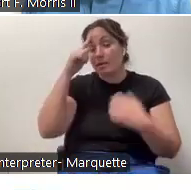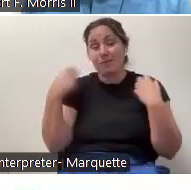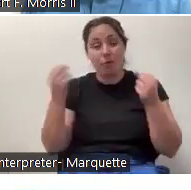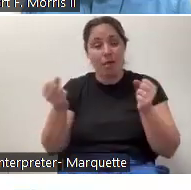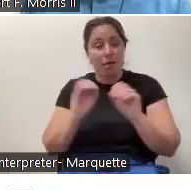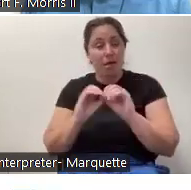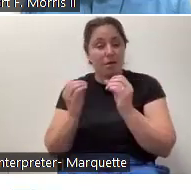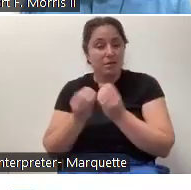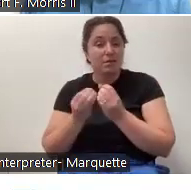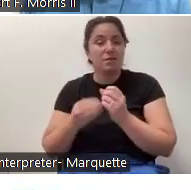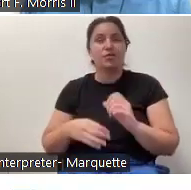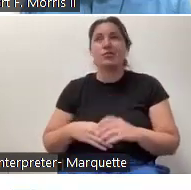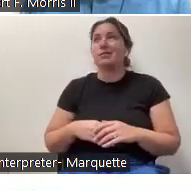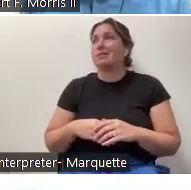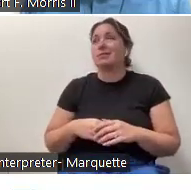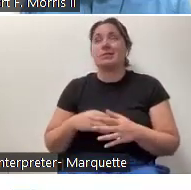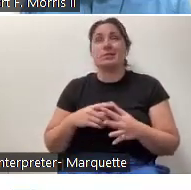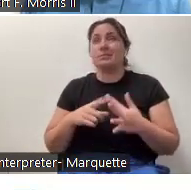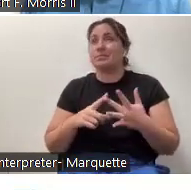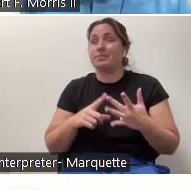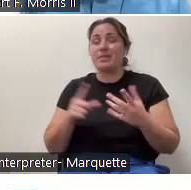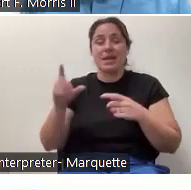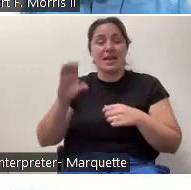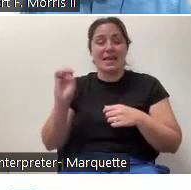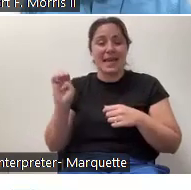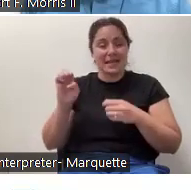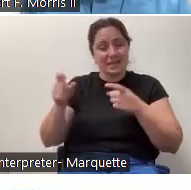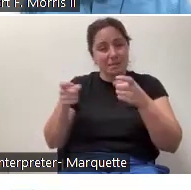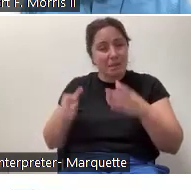organizations, some case managers will refer.